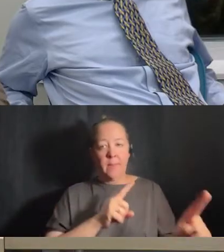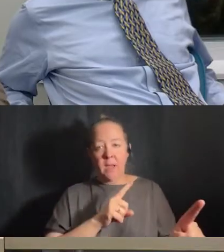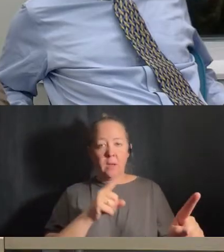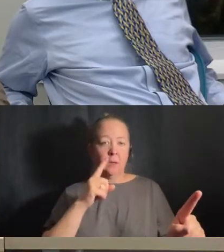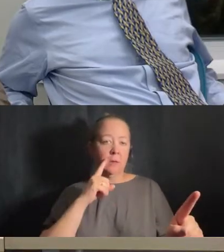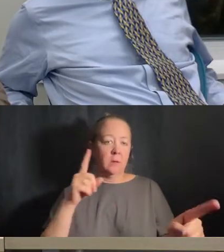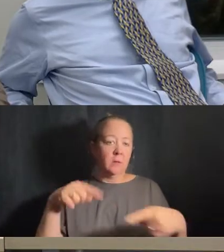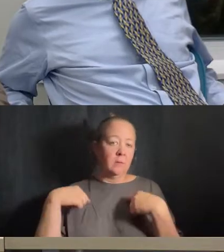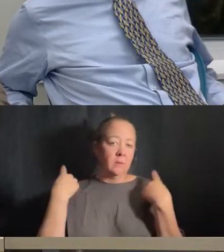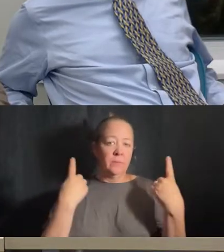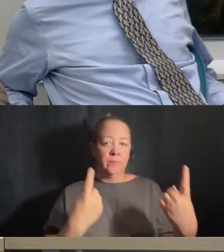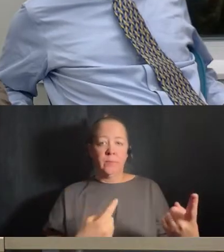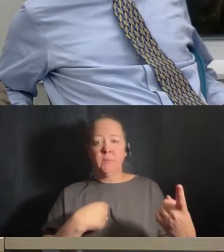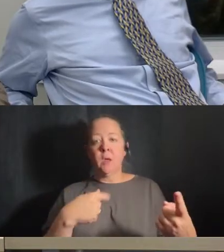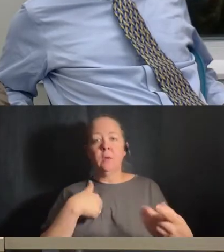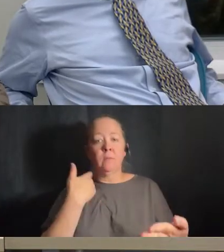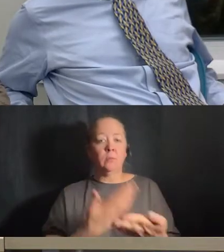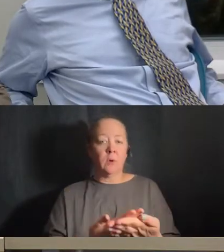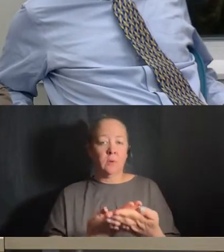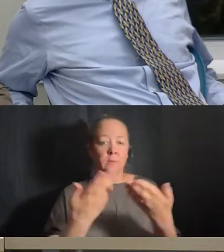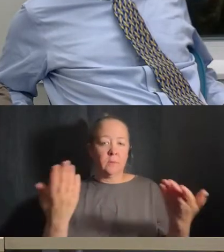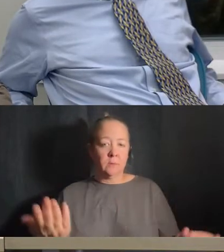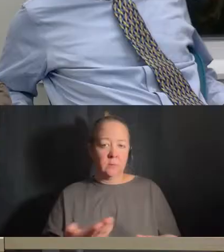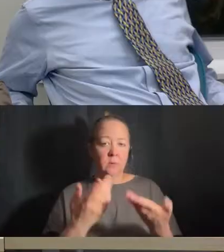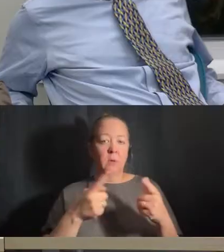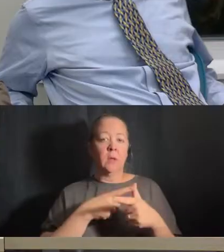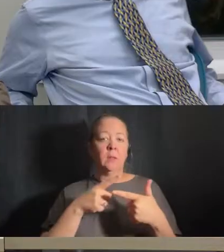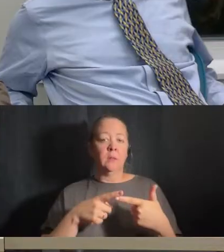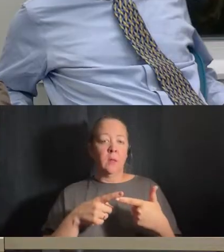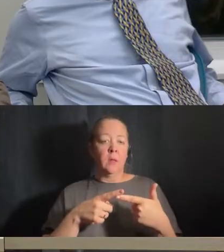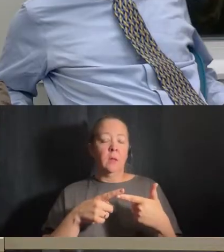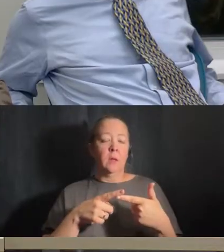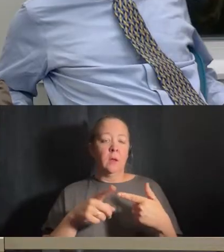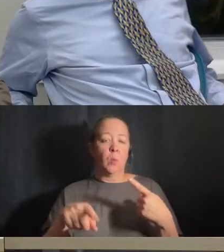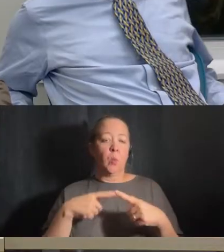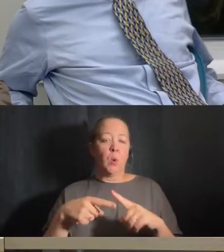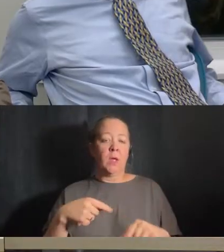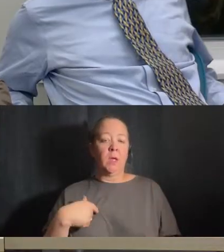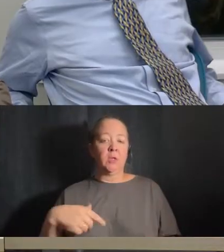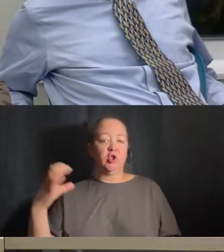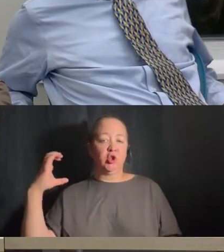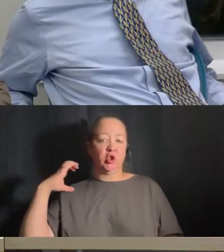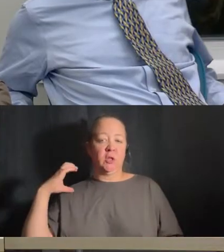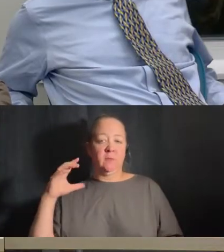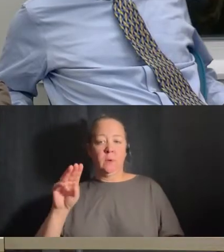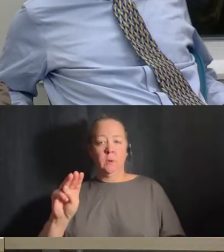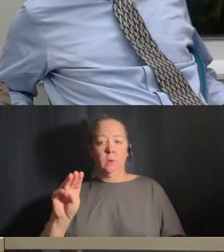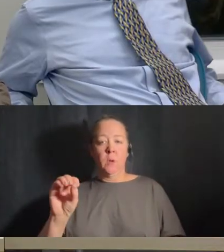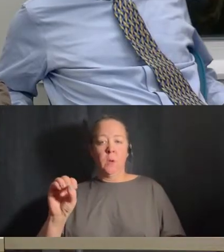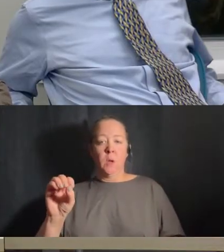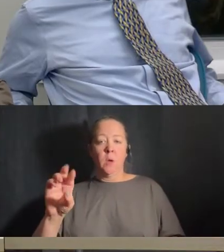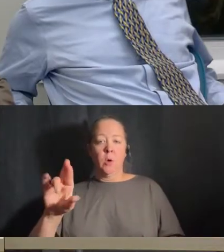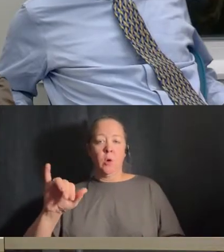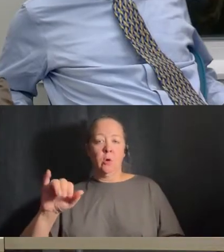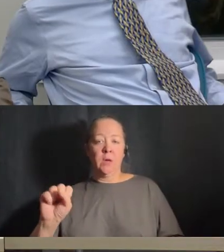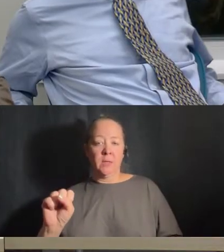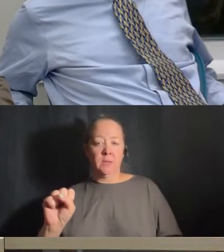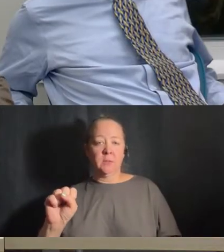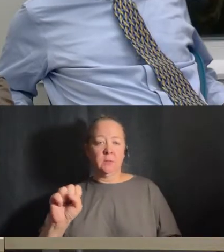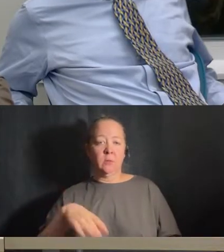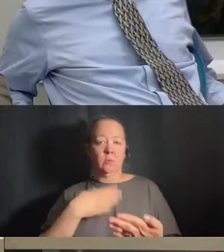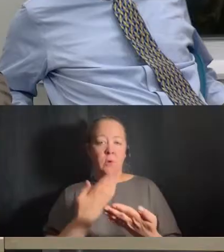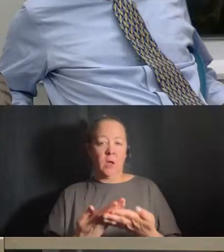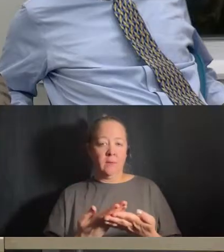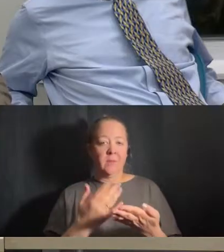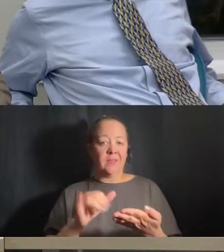ever since I've gotten here. And then as soon as Chief Morris got here, that was an immediate demand. So